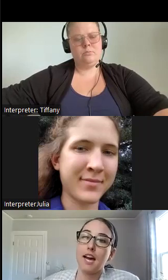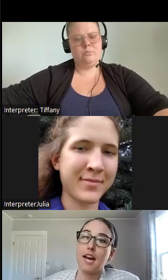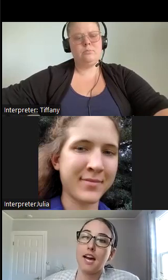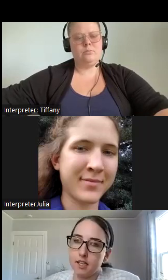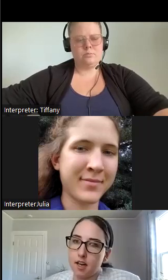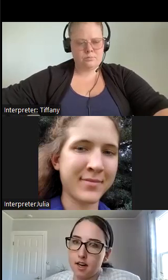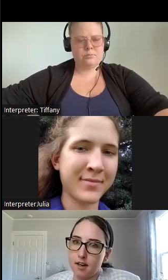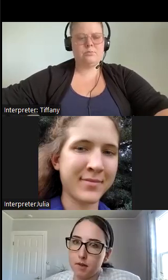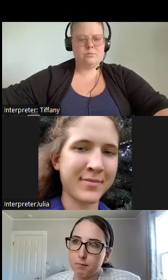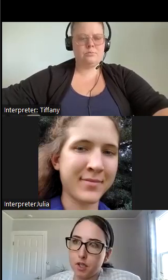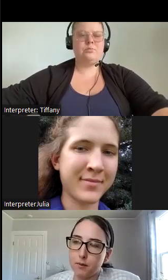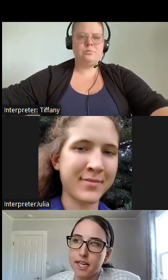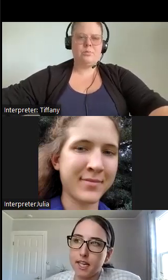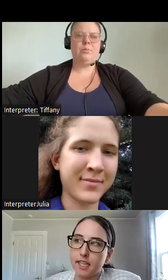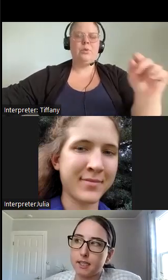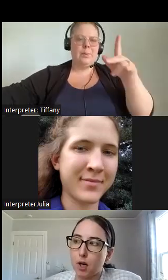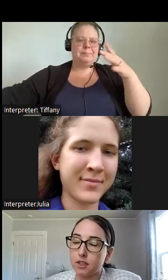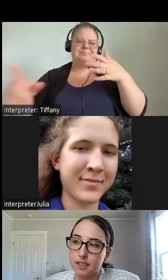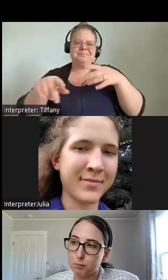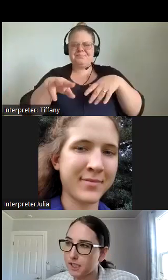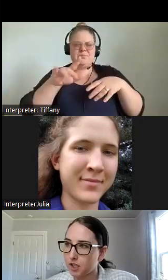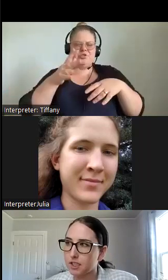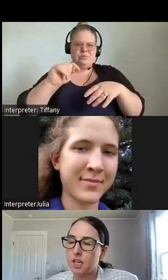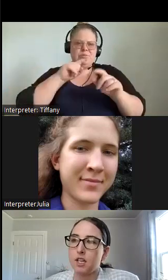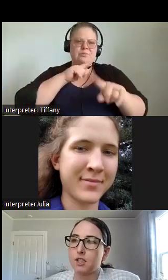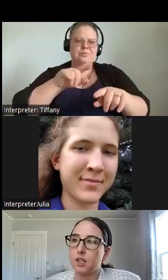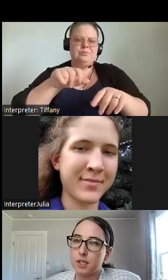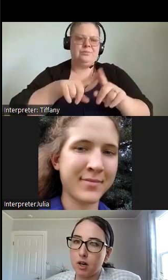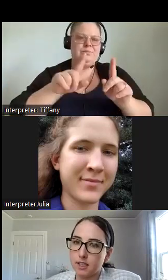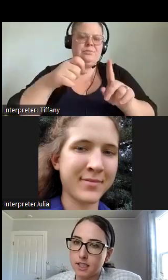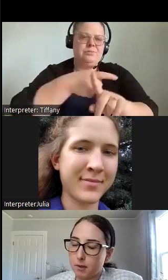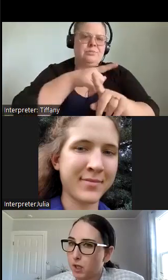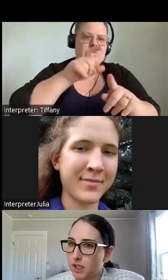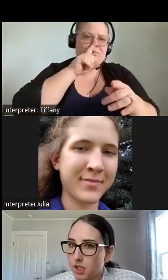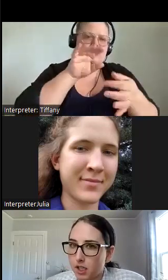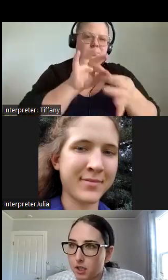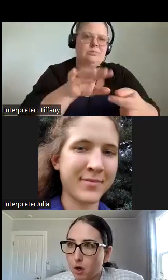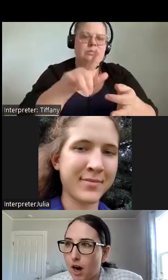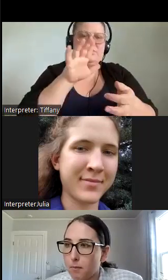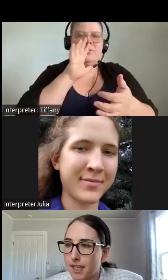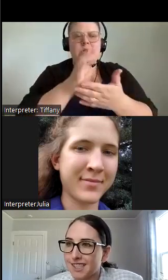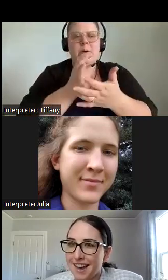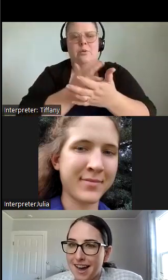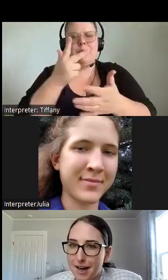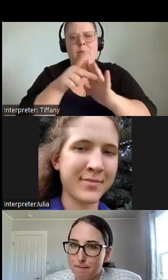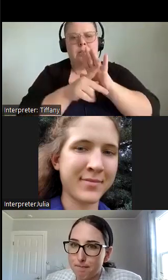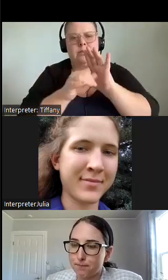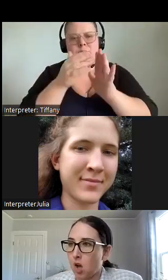The next section of chapter 3 is policies and procedures. So these policies and procedures, the